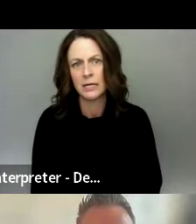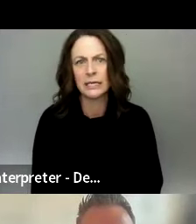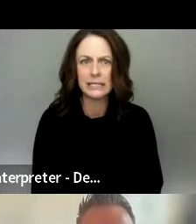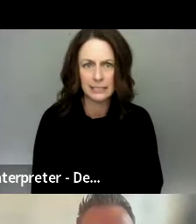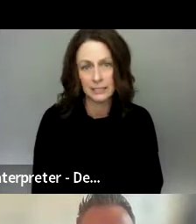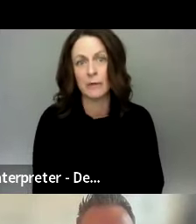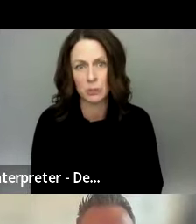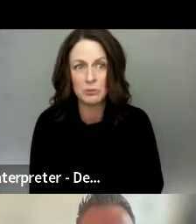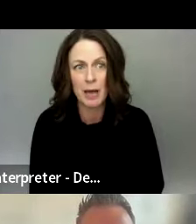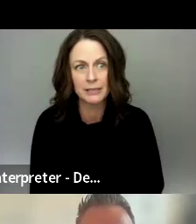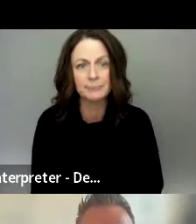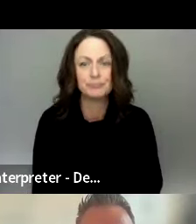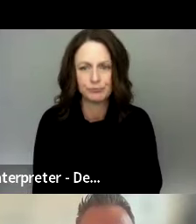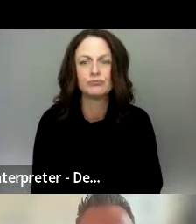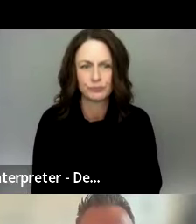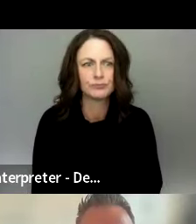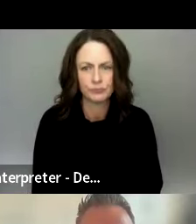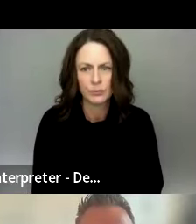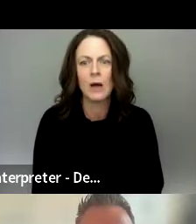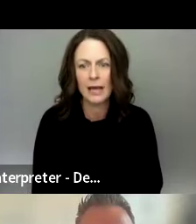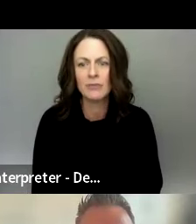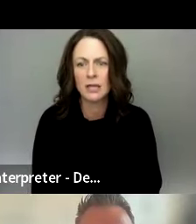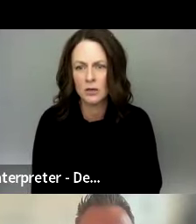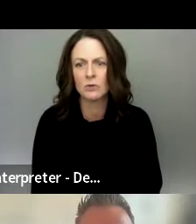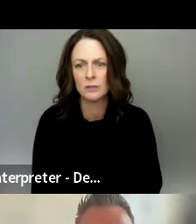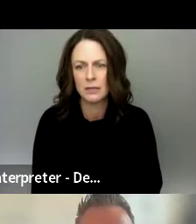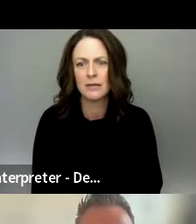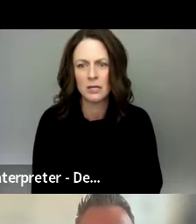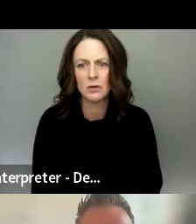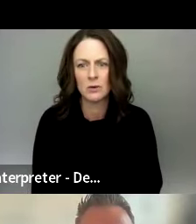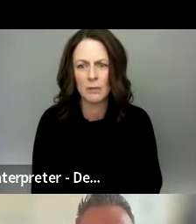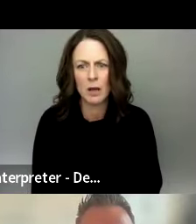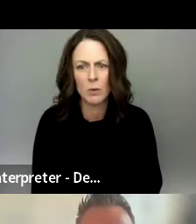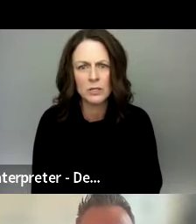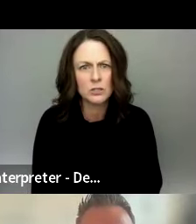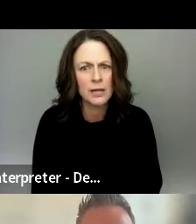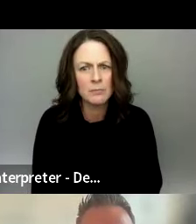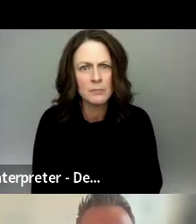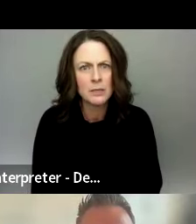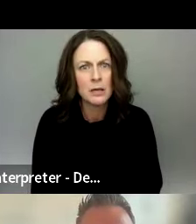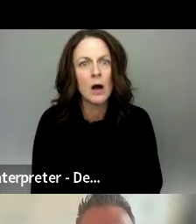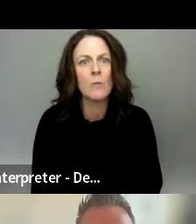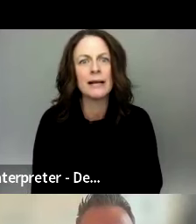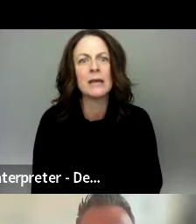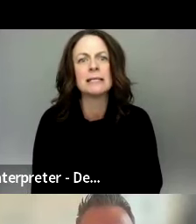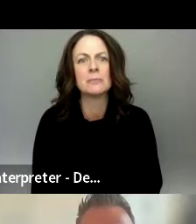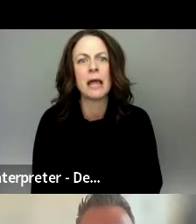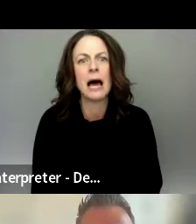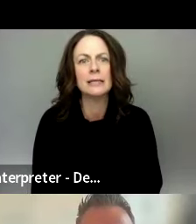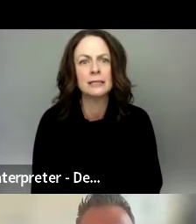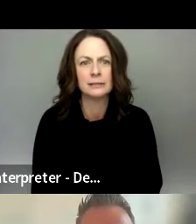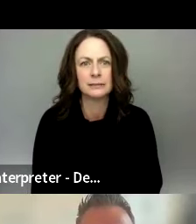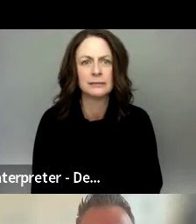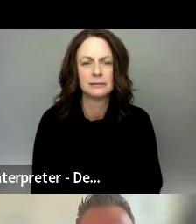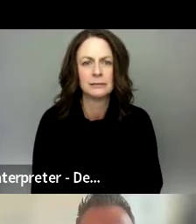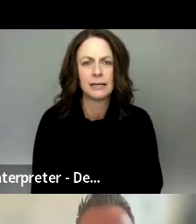their needs and time zones met. Okay, thank you. Thank you. What is your name? Oh, my name is